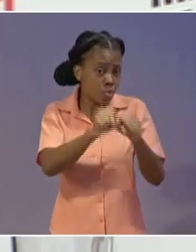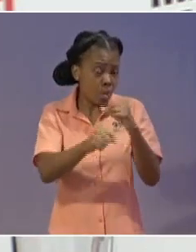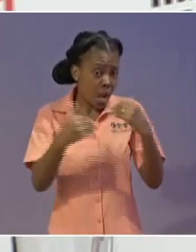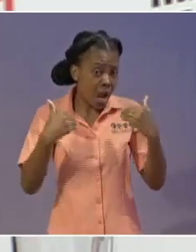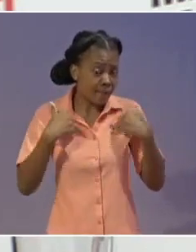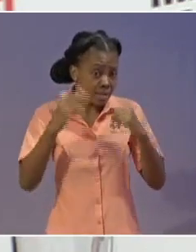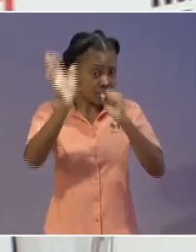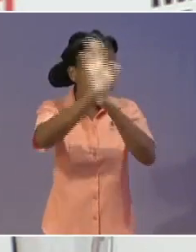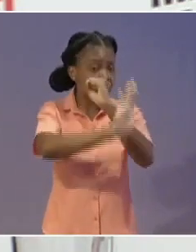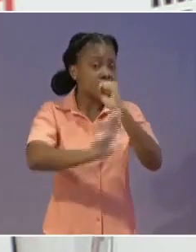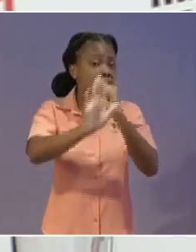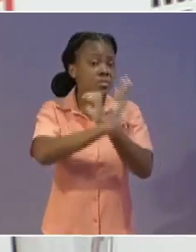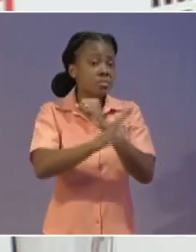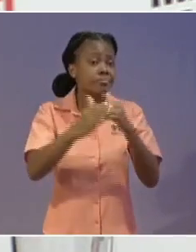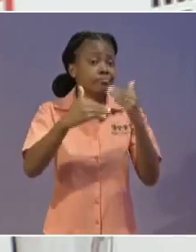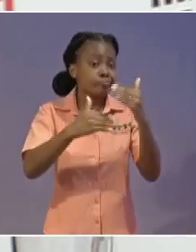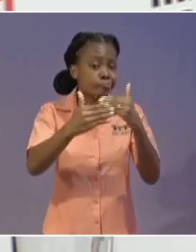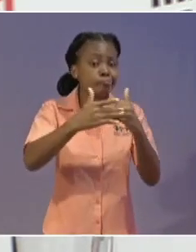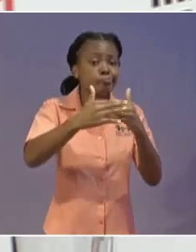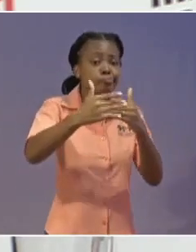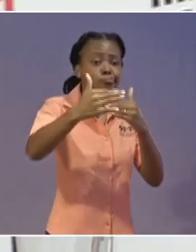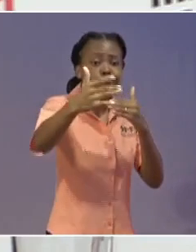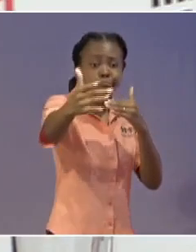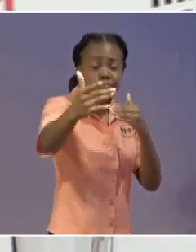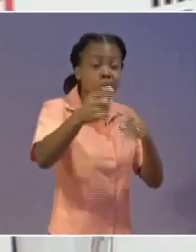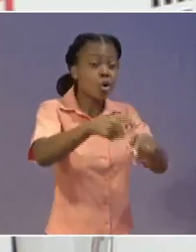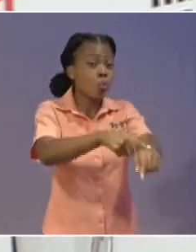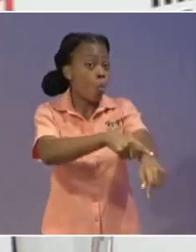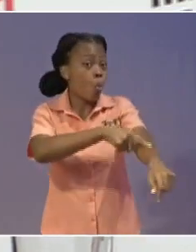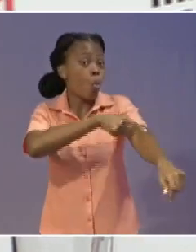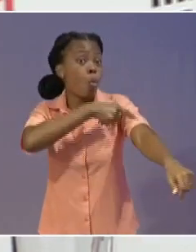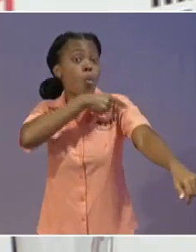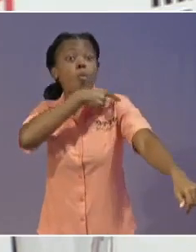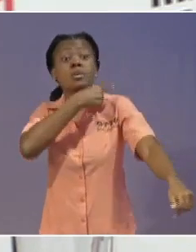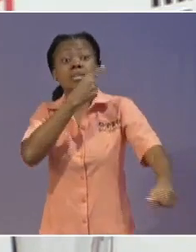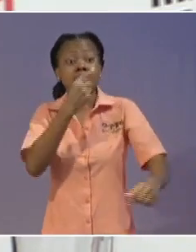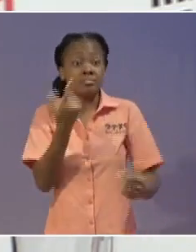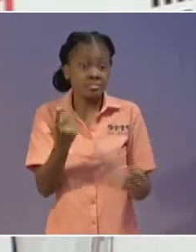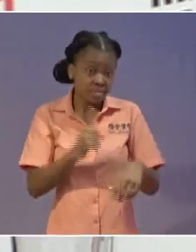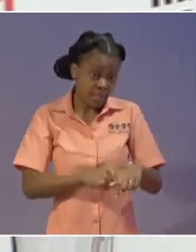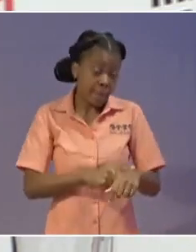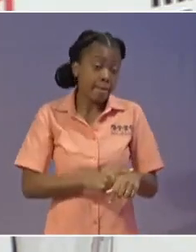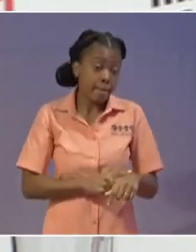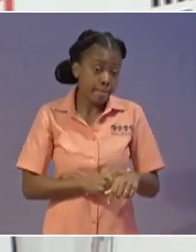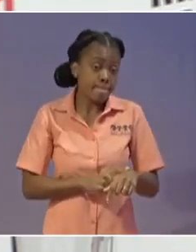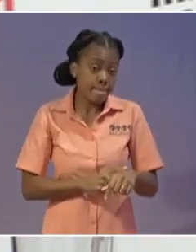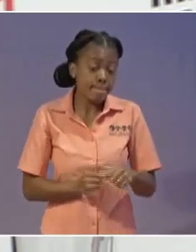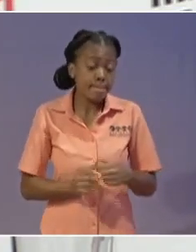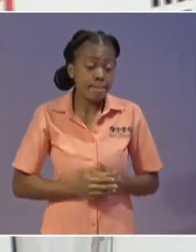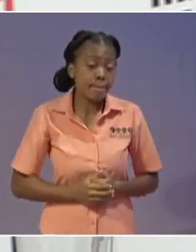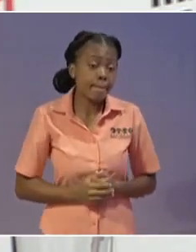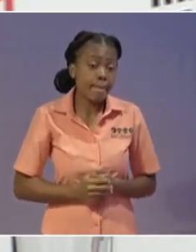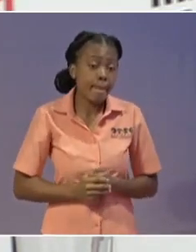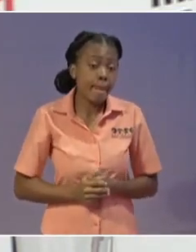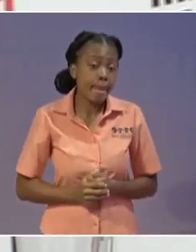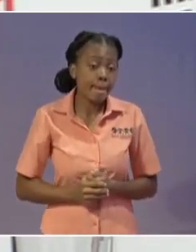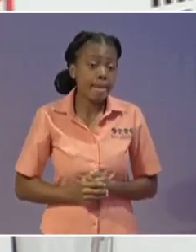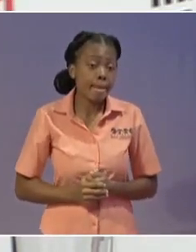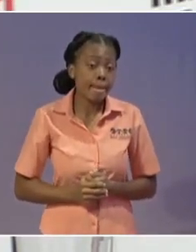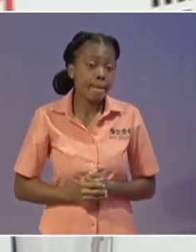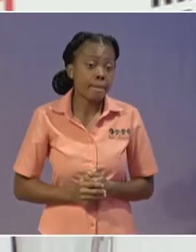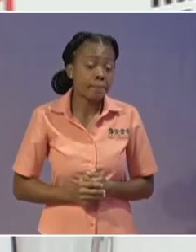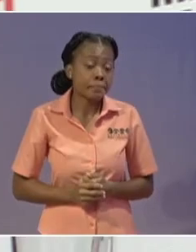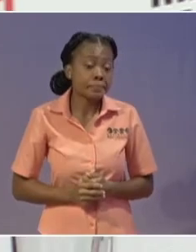dose and never completed, then after a short space of time, you're basically almost back to square one in terms of vaccination protection. So you're counted among